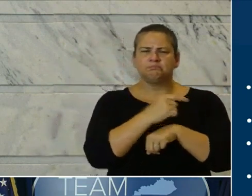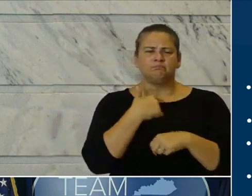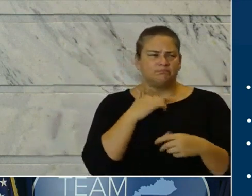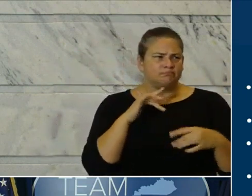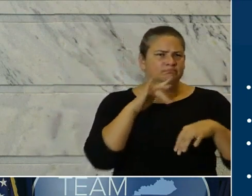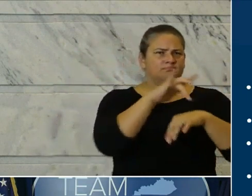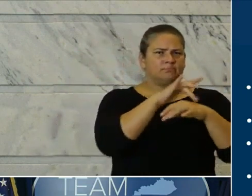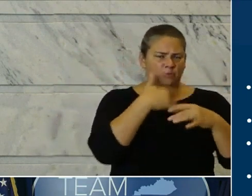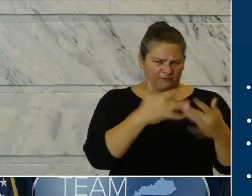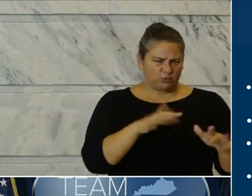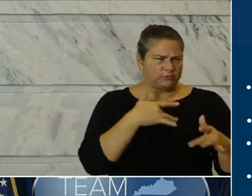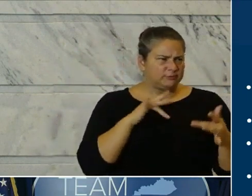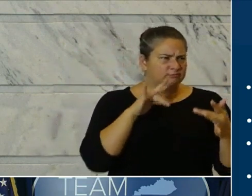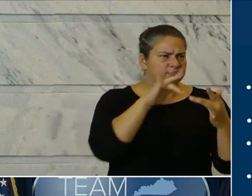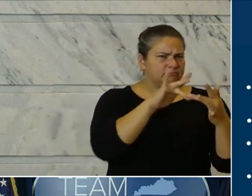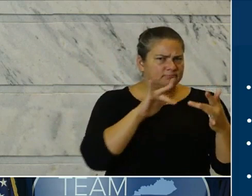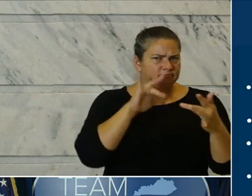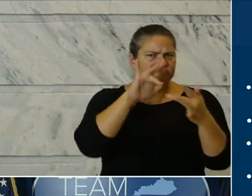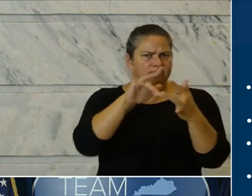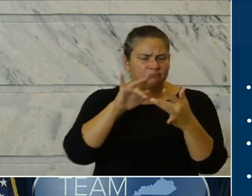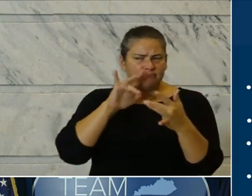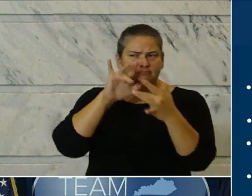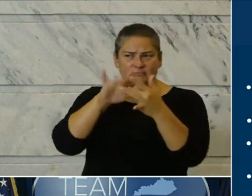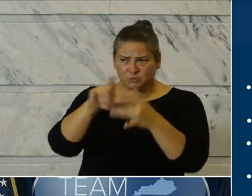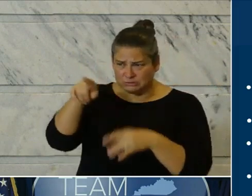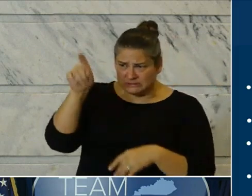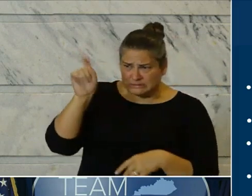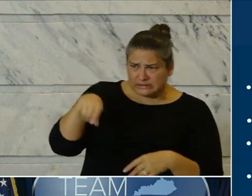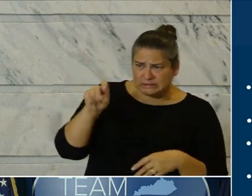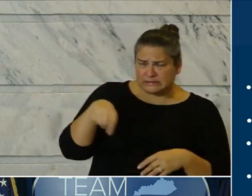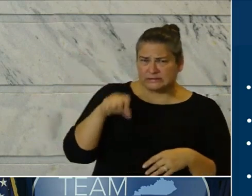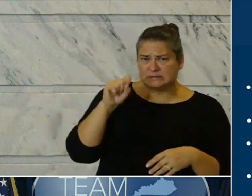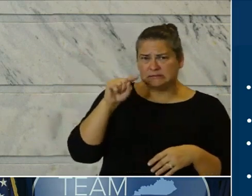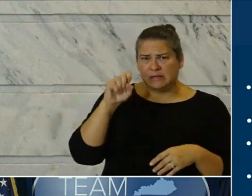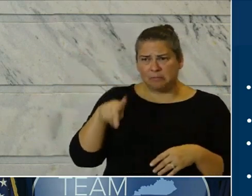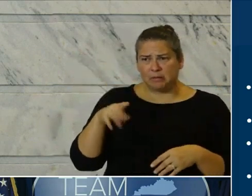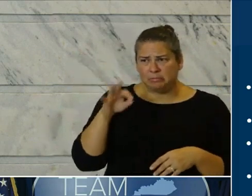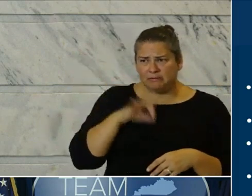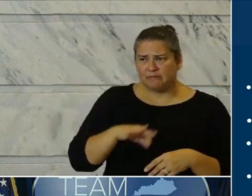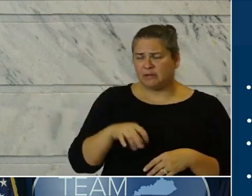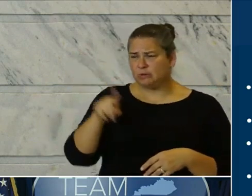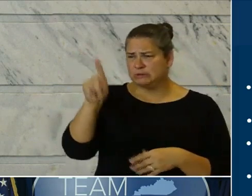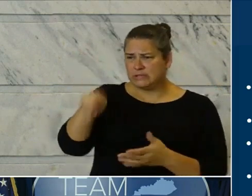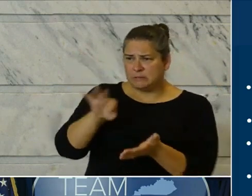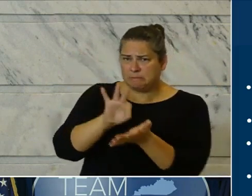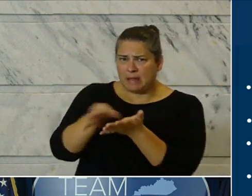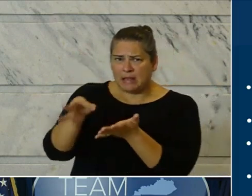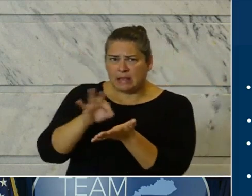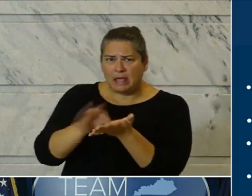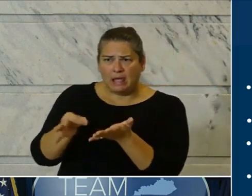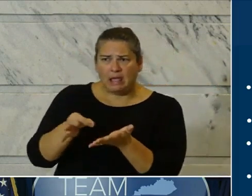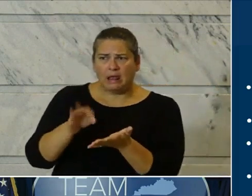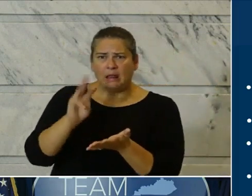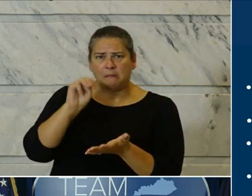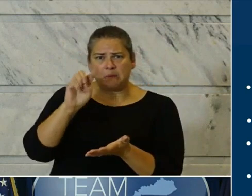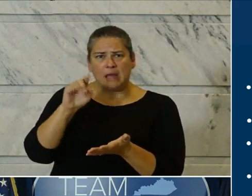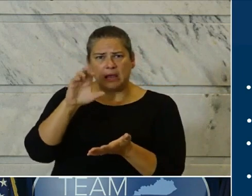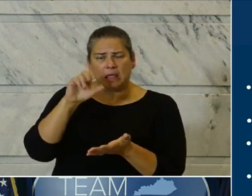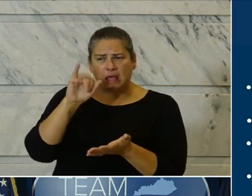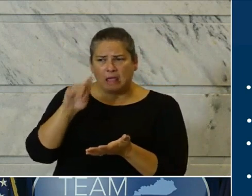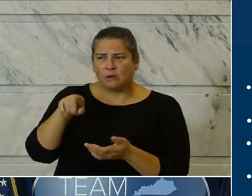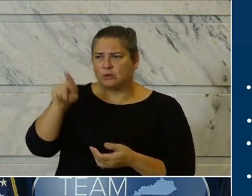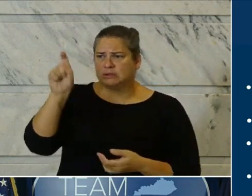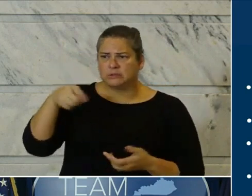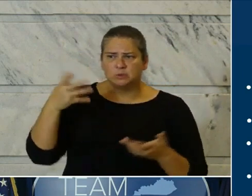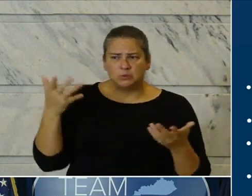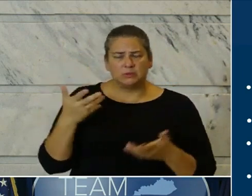of those folks to see if they need SNAP benefits, to see if they need Medicaid benefits. We are actually the only state in the country